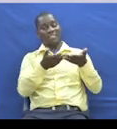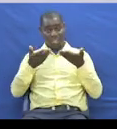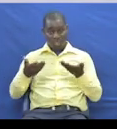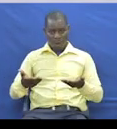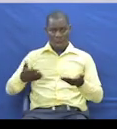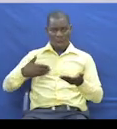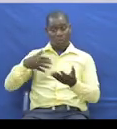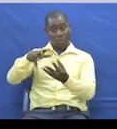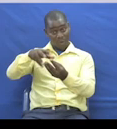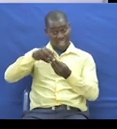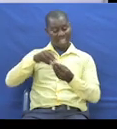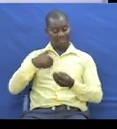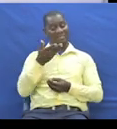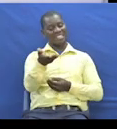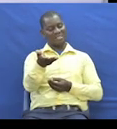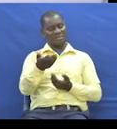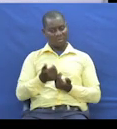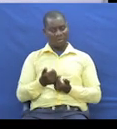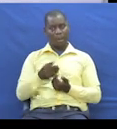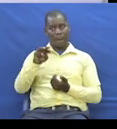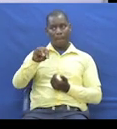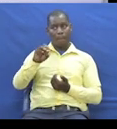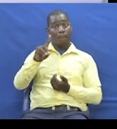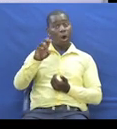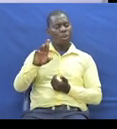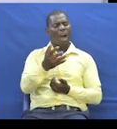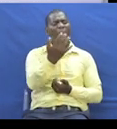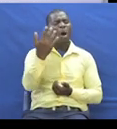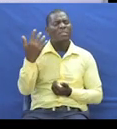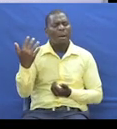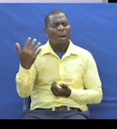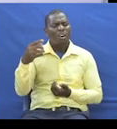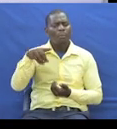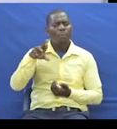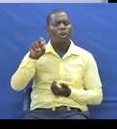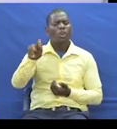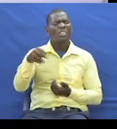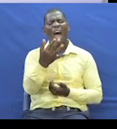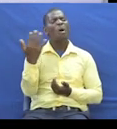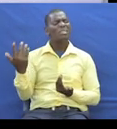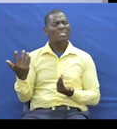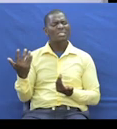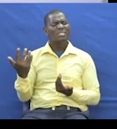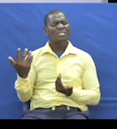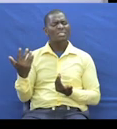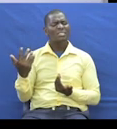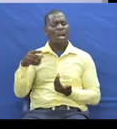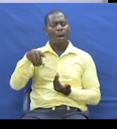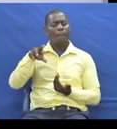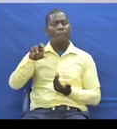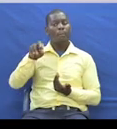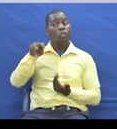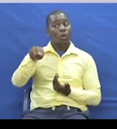let us go together to our model. Our model has how many number of protons? There are how many? Let us count.